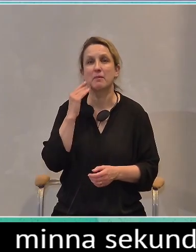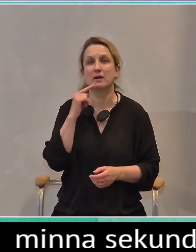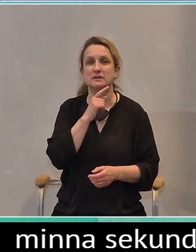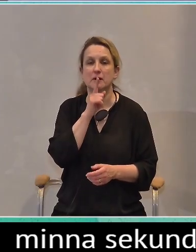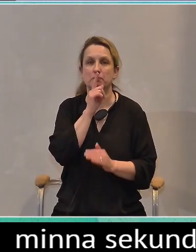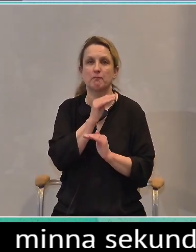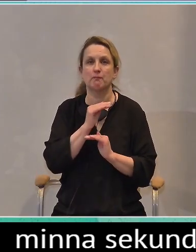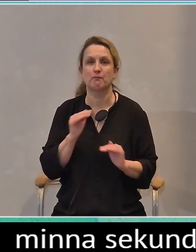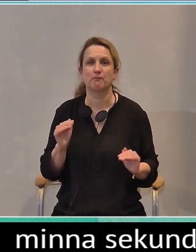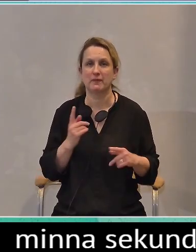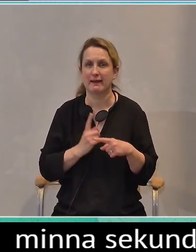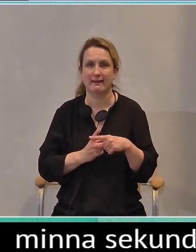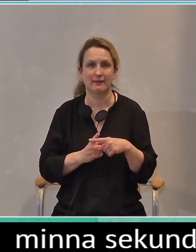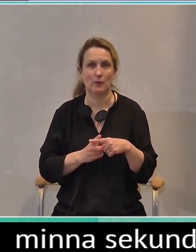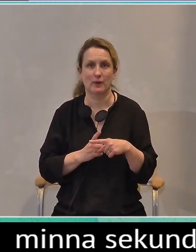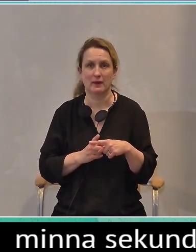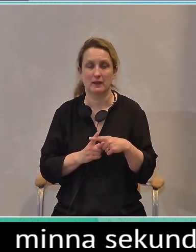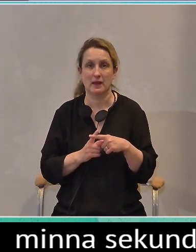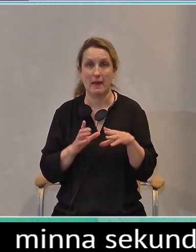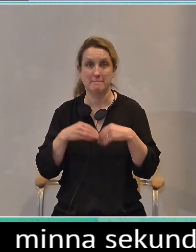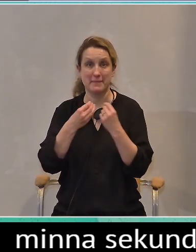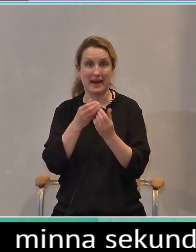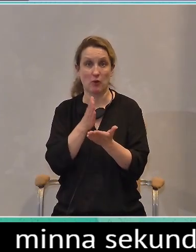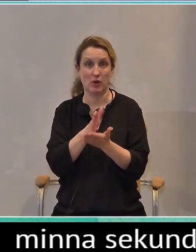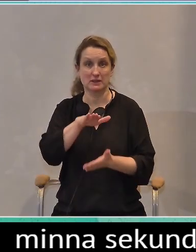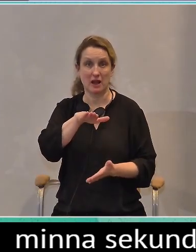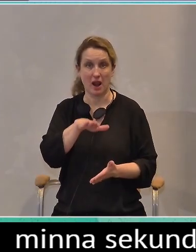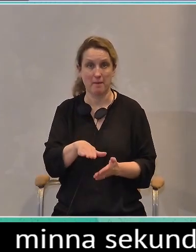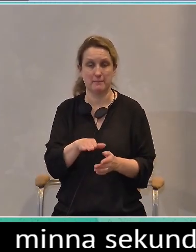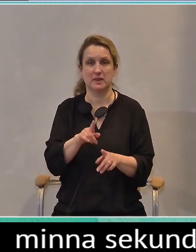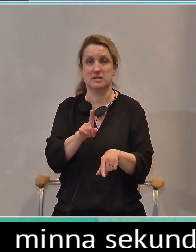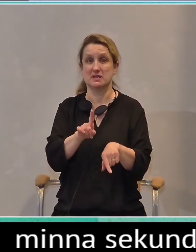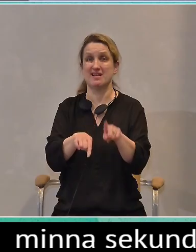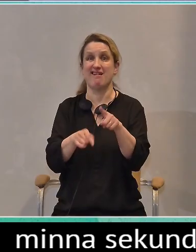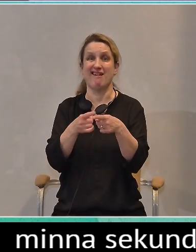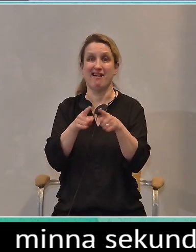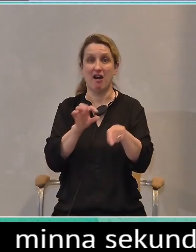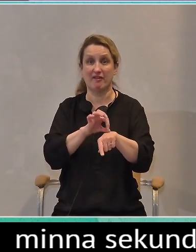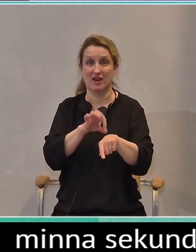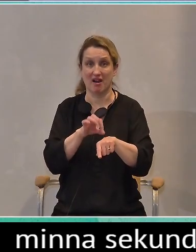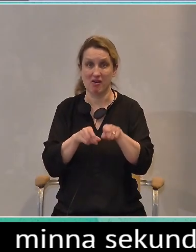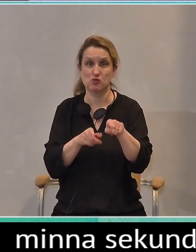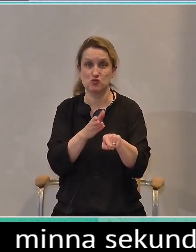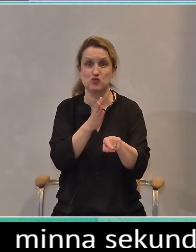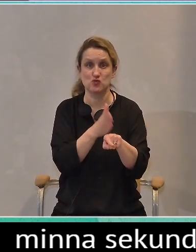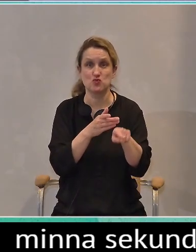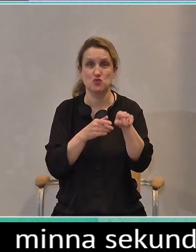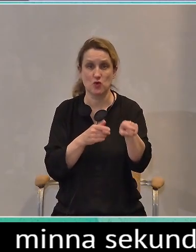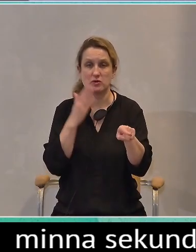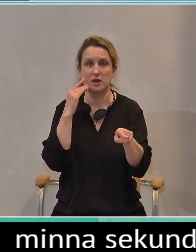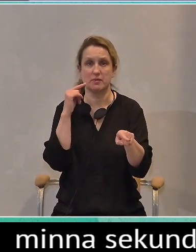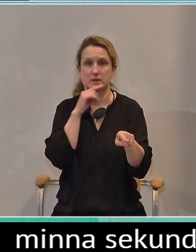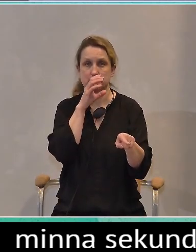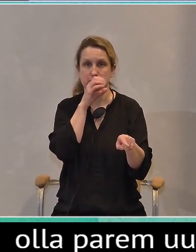And why shouldn't parents hold their peace? Why shouldn't the parents